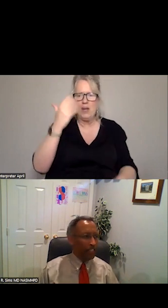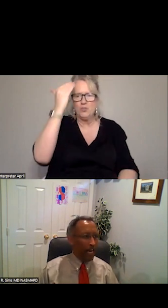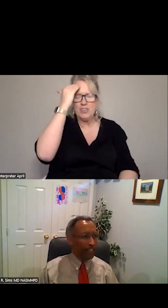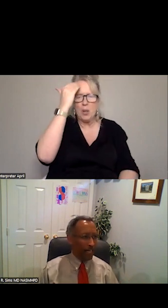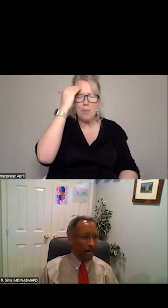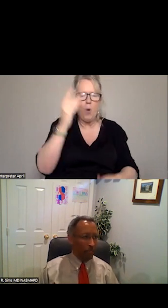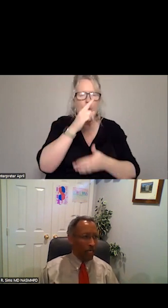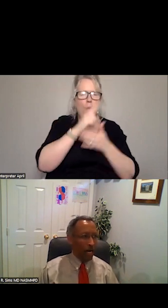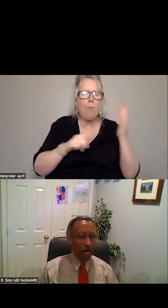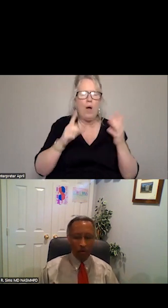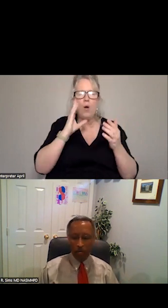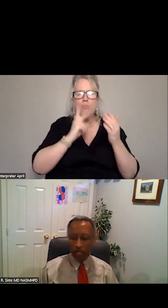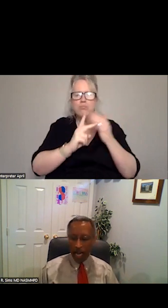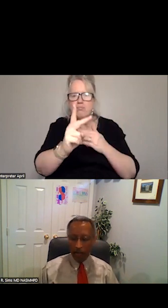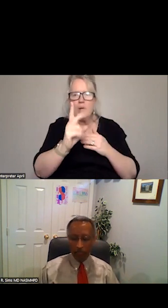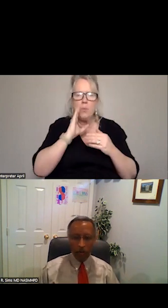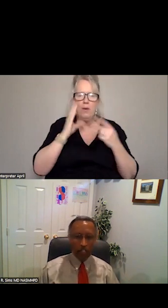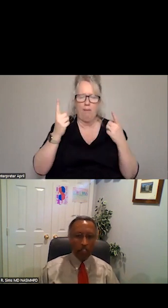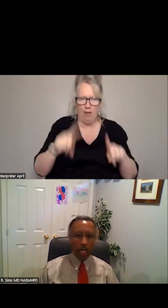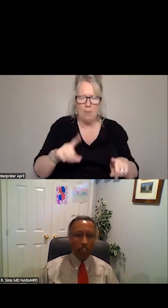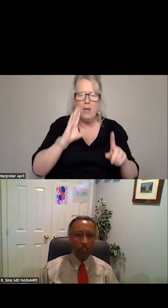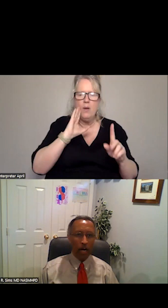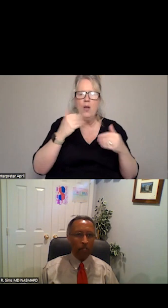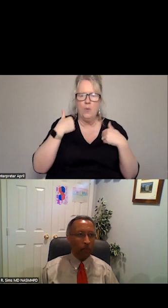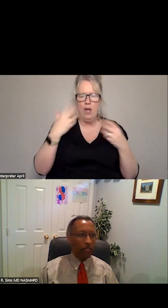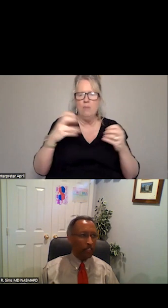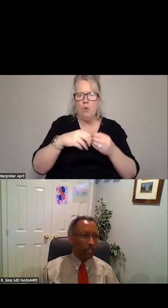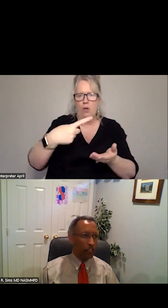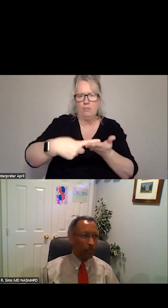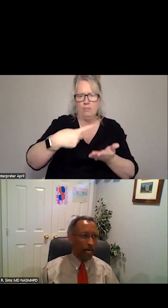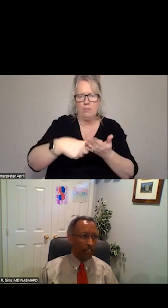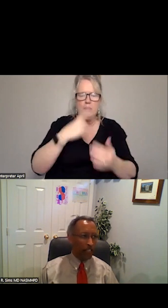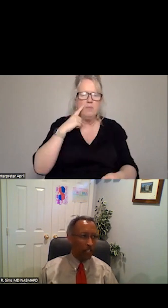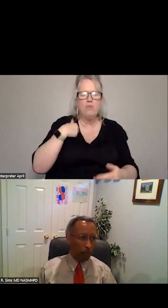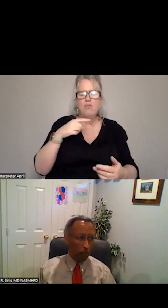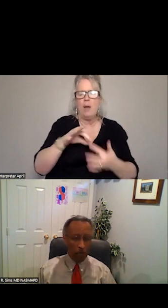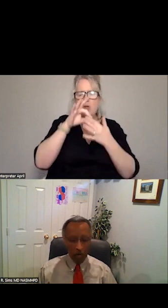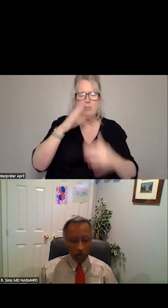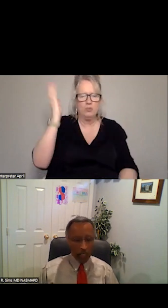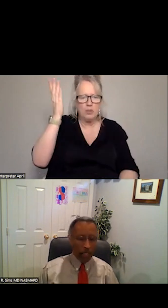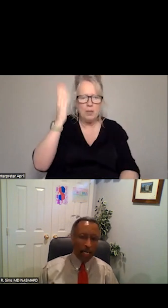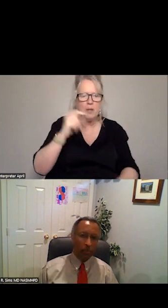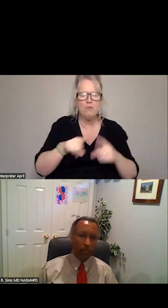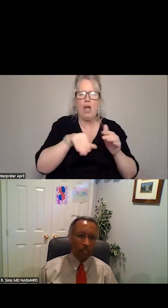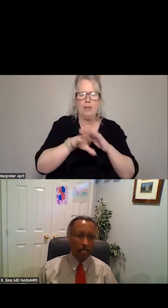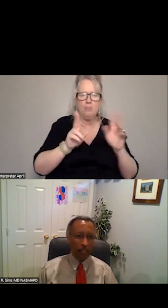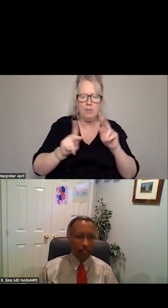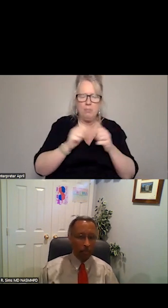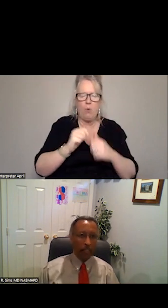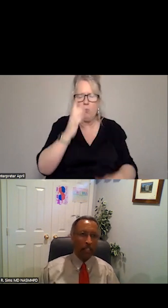what is yet to come. We're going to have a further discussion during our feature presentation about access for people with